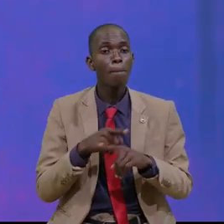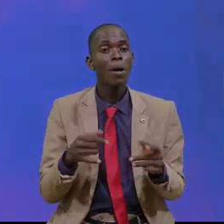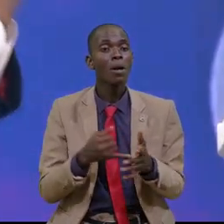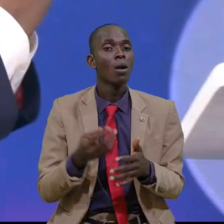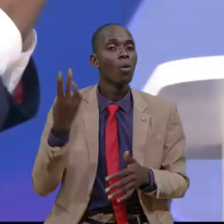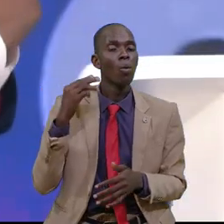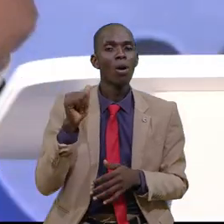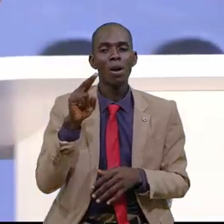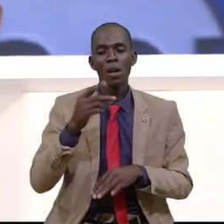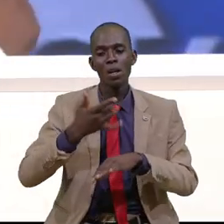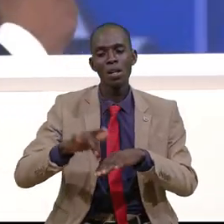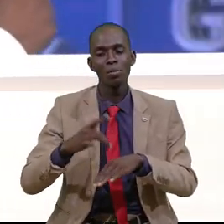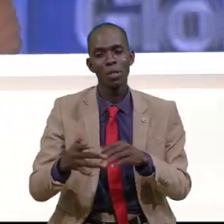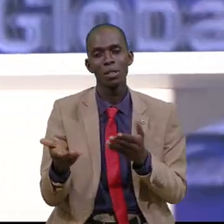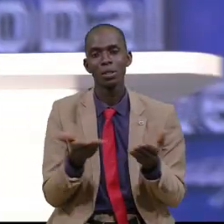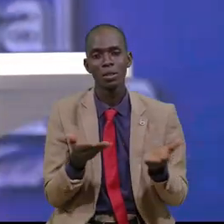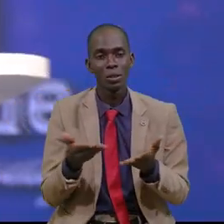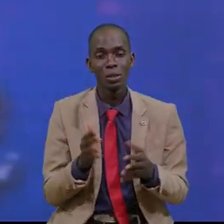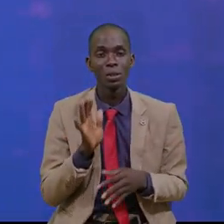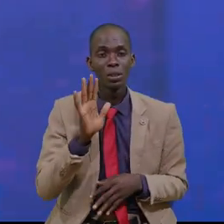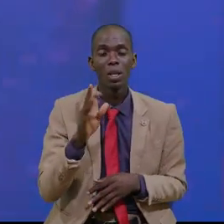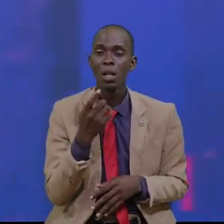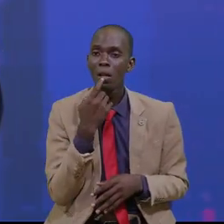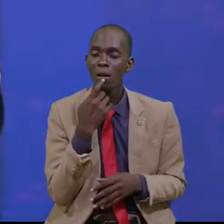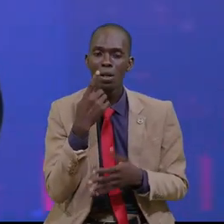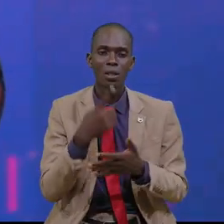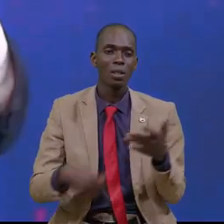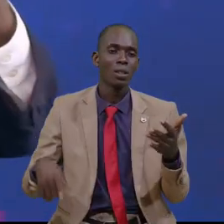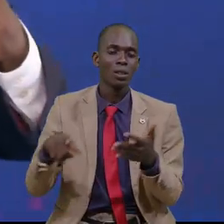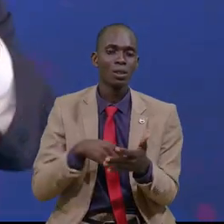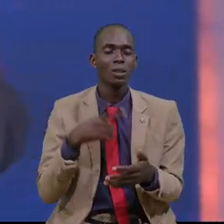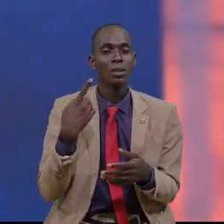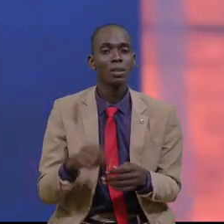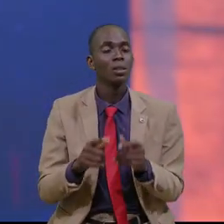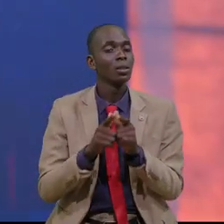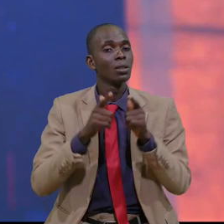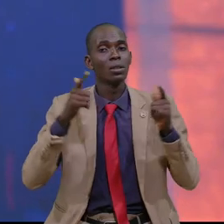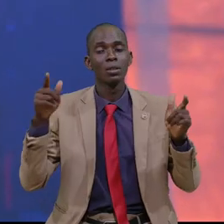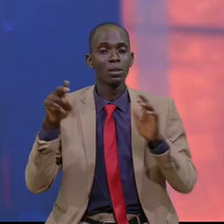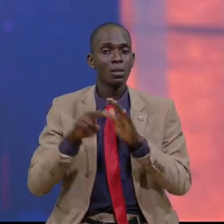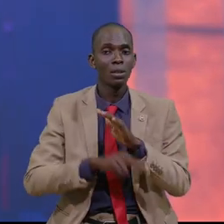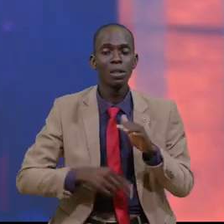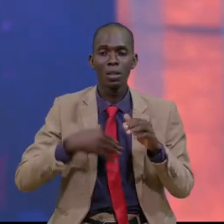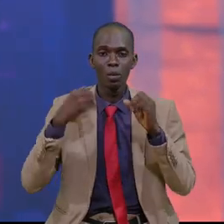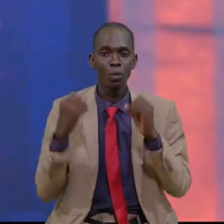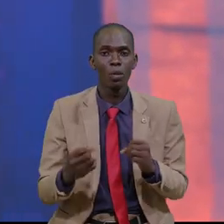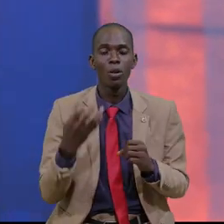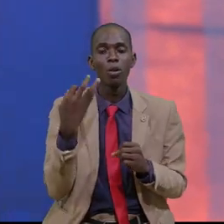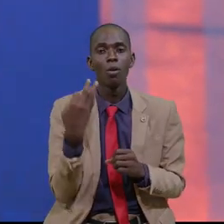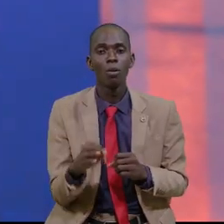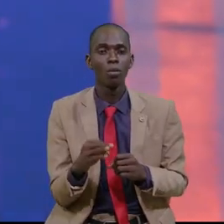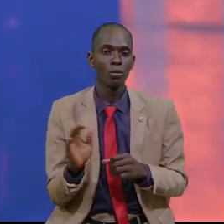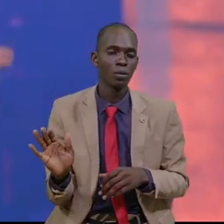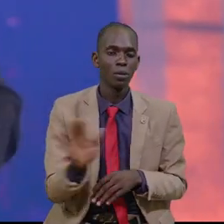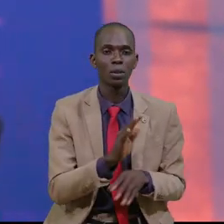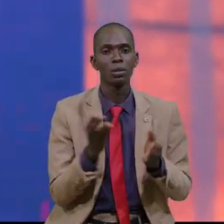service. Their tongue canceled the efficacy and effectiveness of their